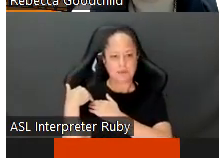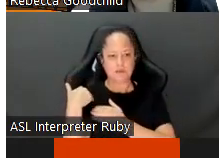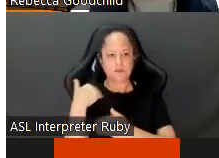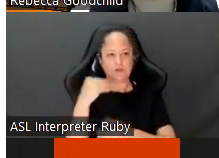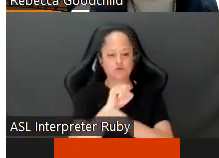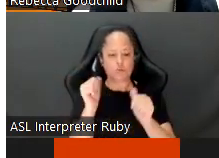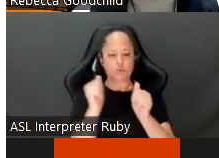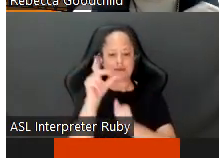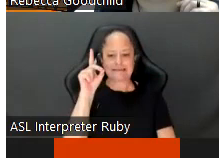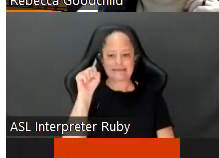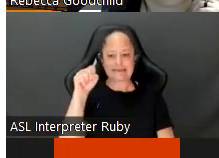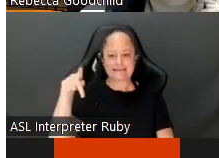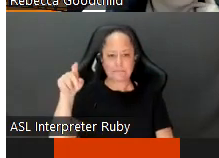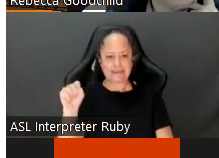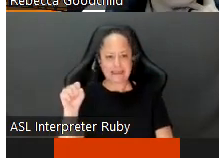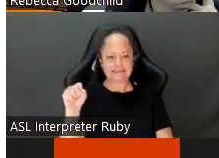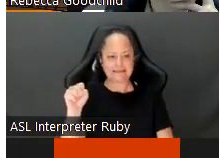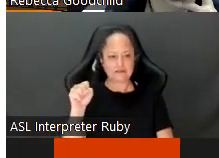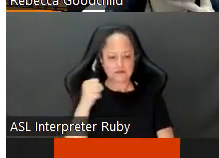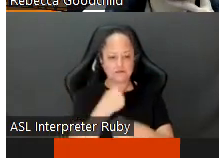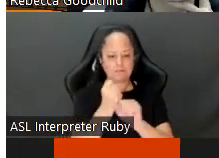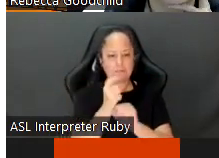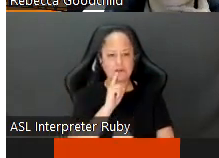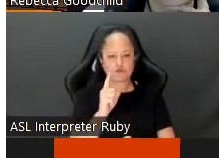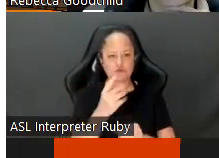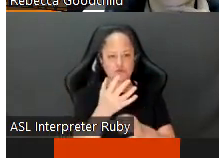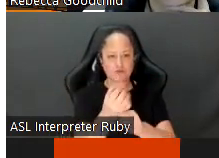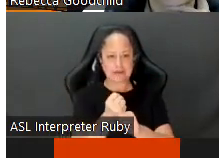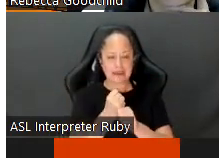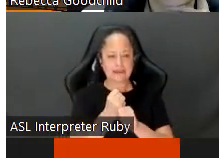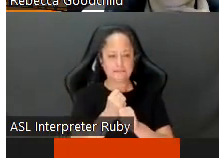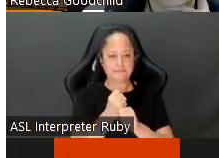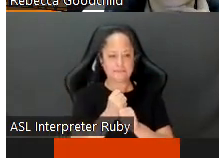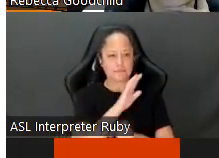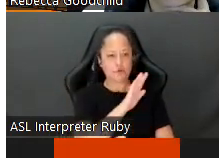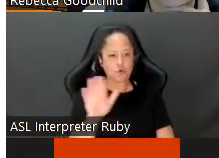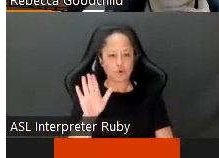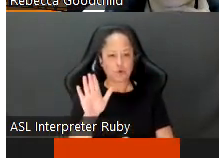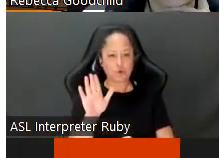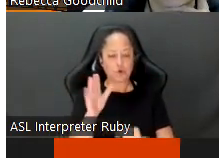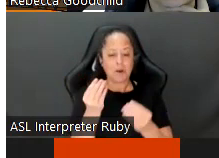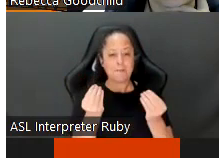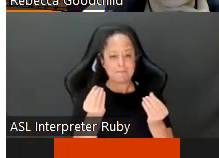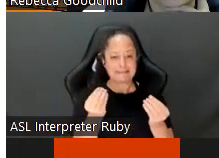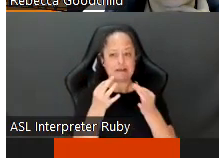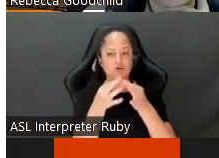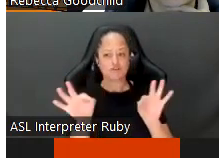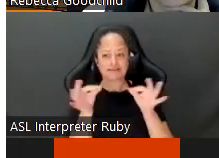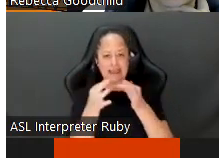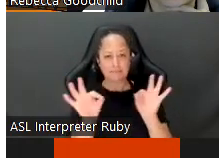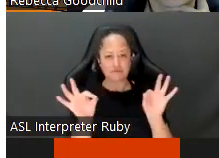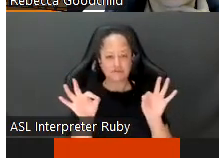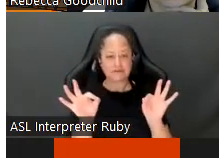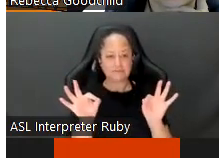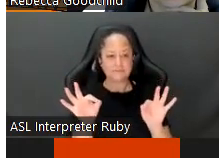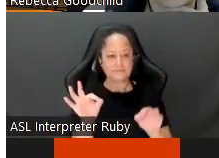with DSPS, Okay. right, to make sure that you can get your materials captioned